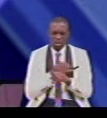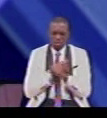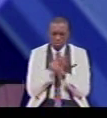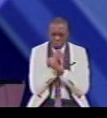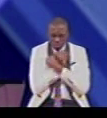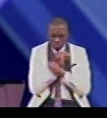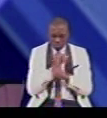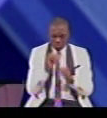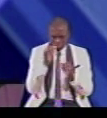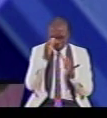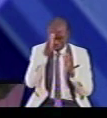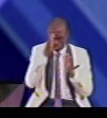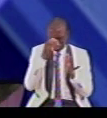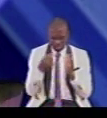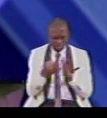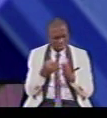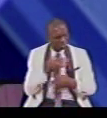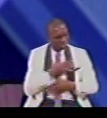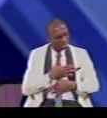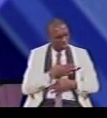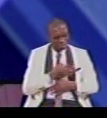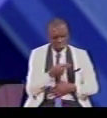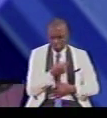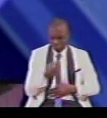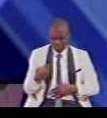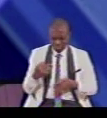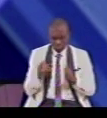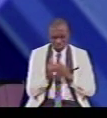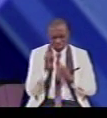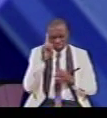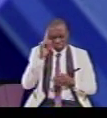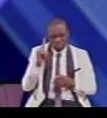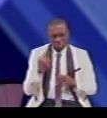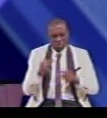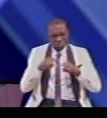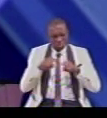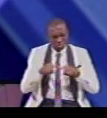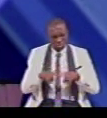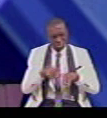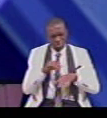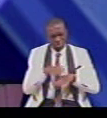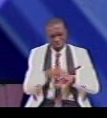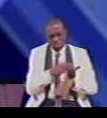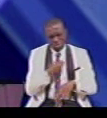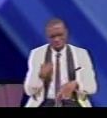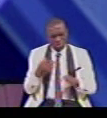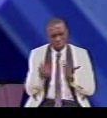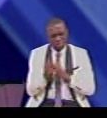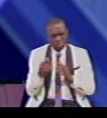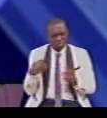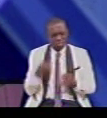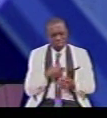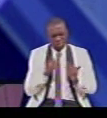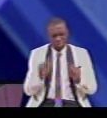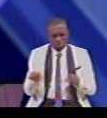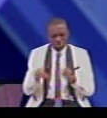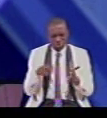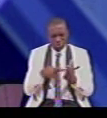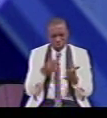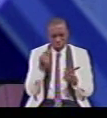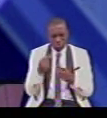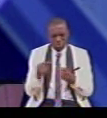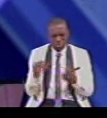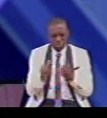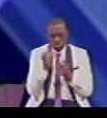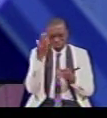it pleases us that you so much reckon with us and you so much count on us that we can do this work and that's why you put us in trust